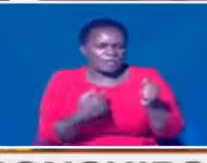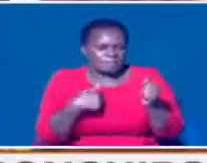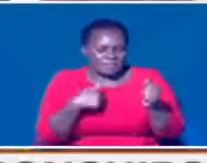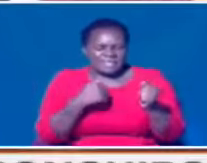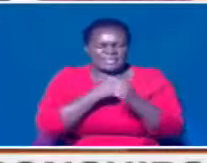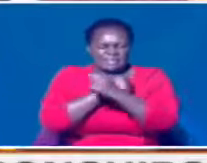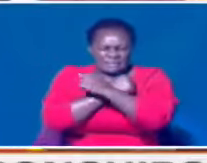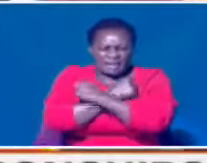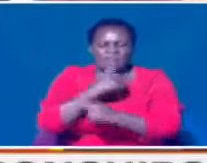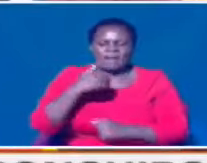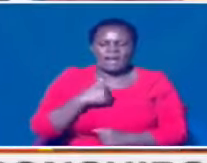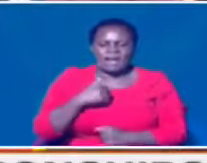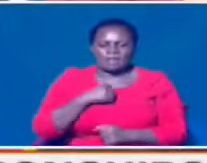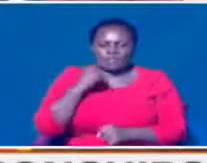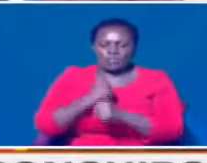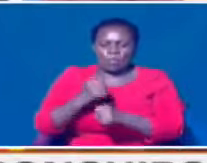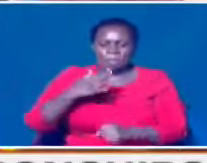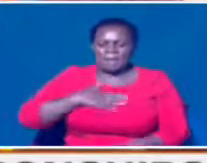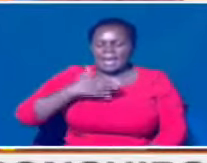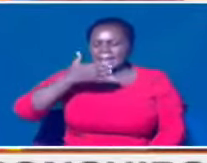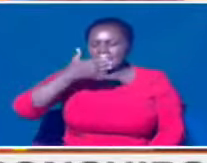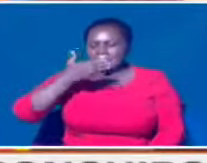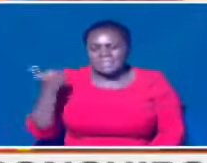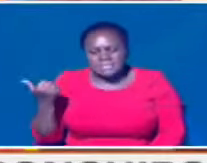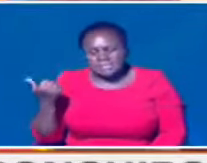passion to run my best.